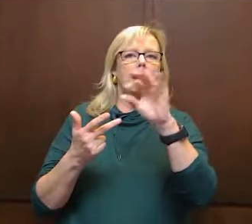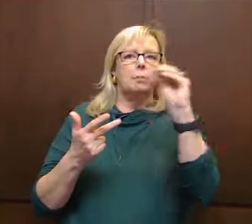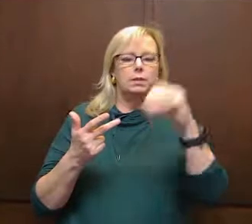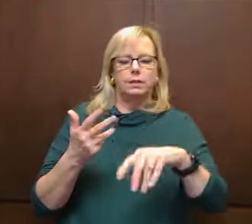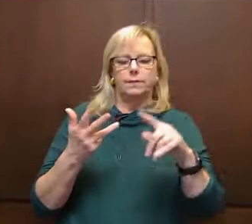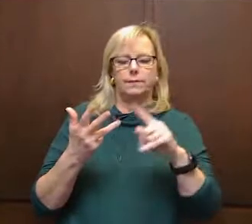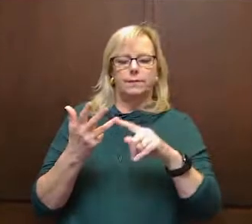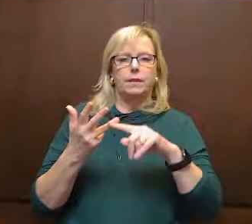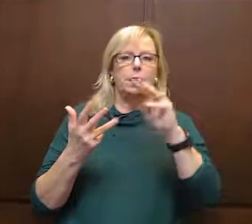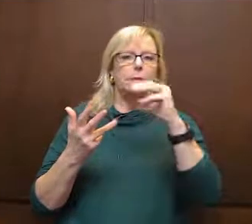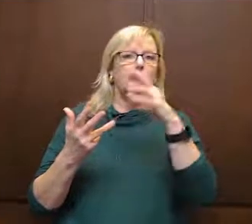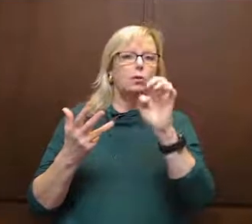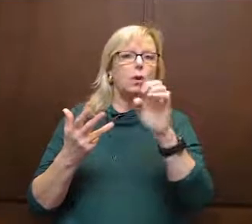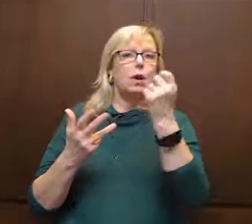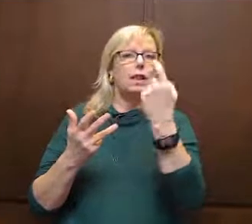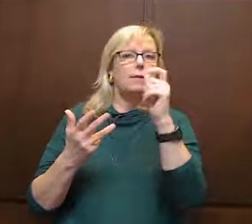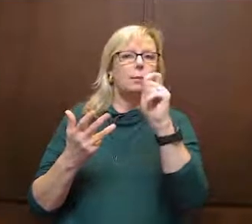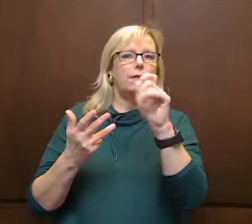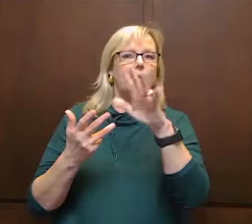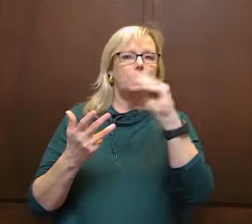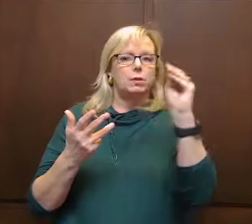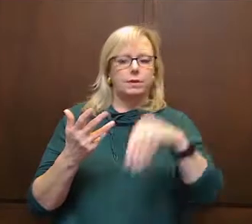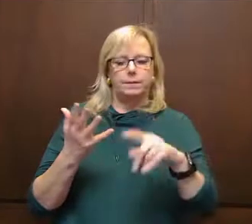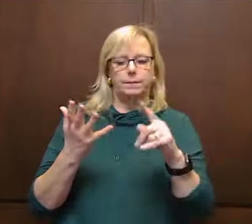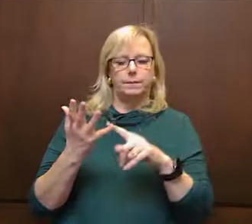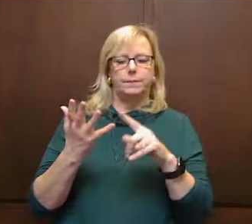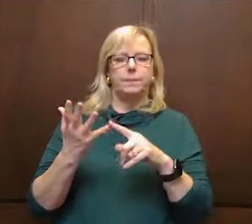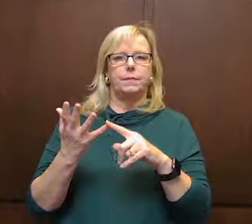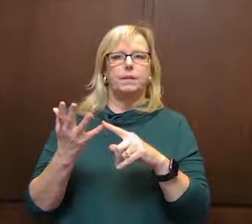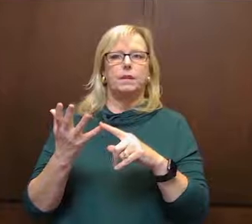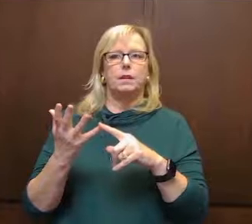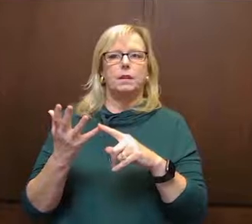10.9%, Monroe 11.5%,